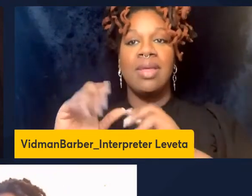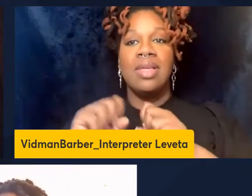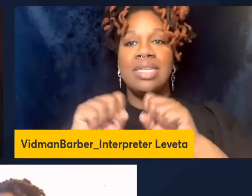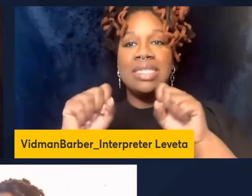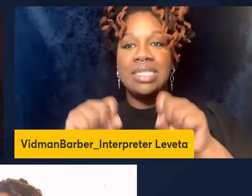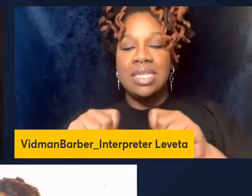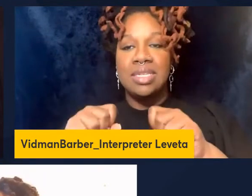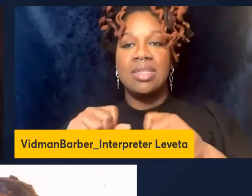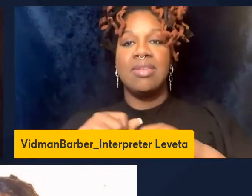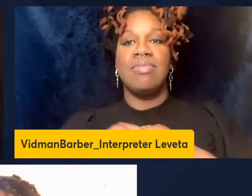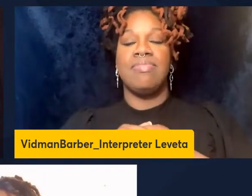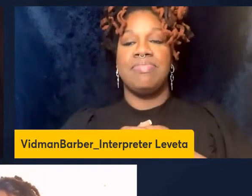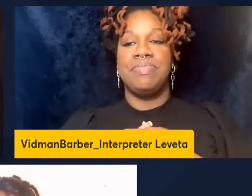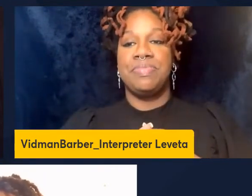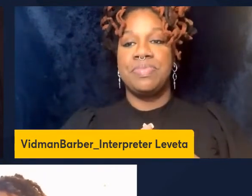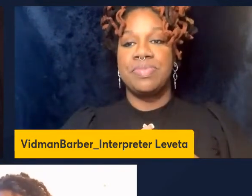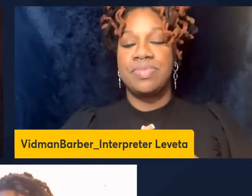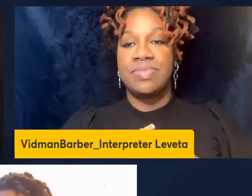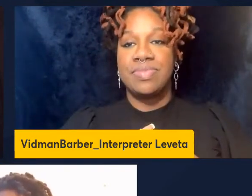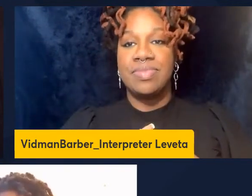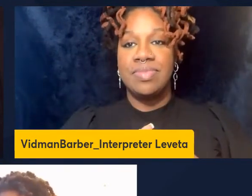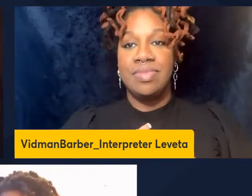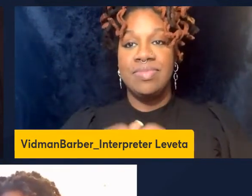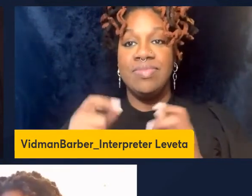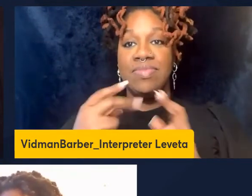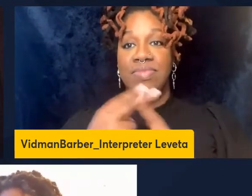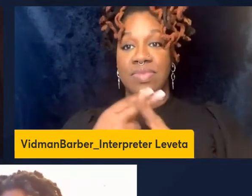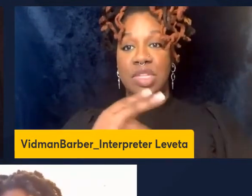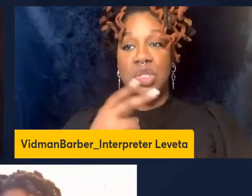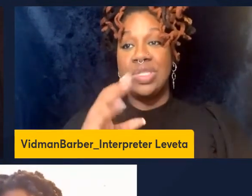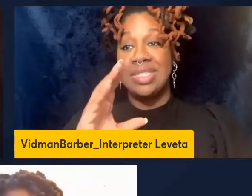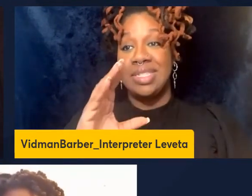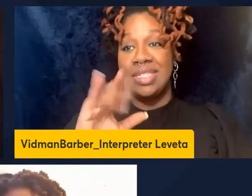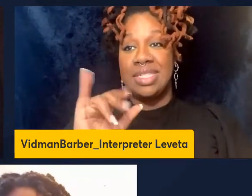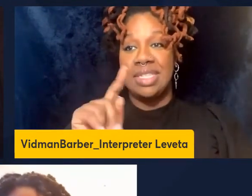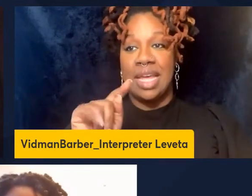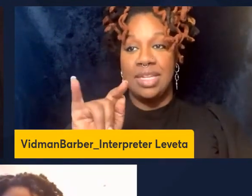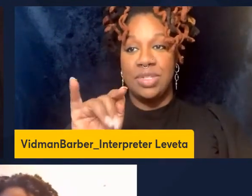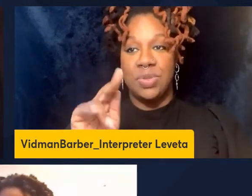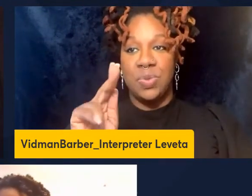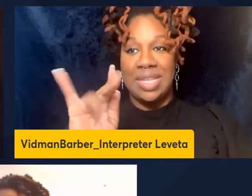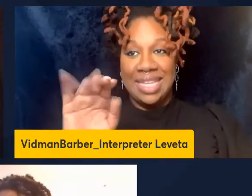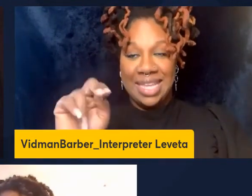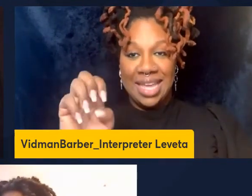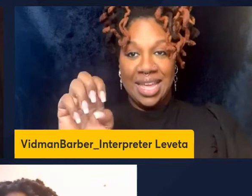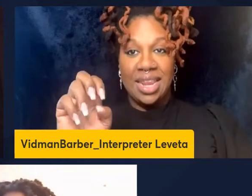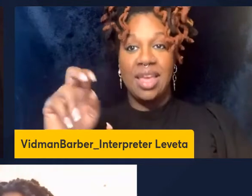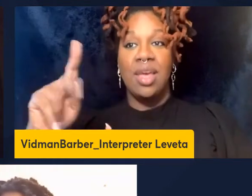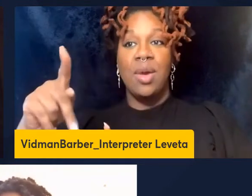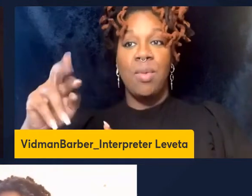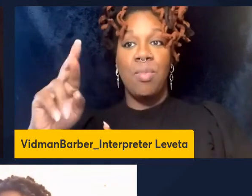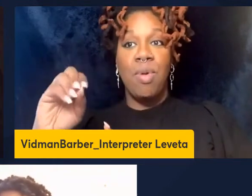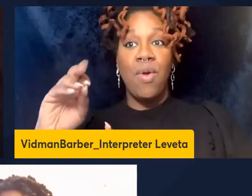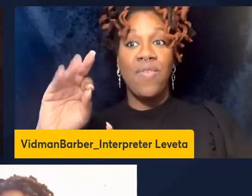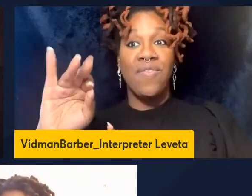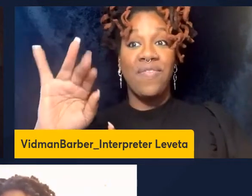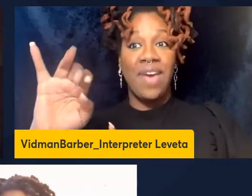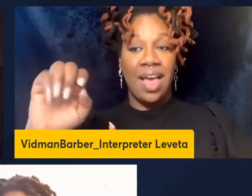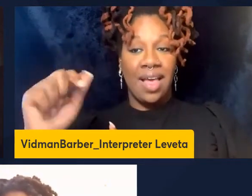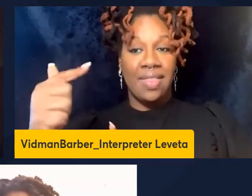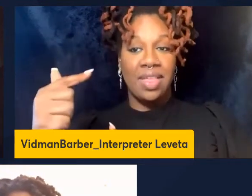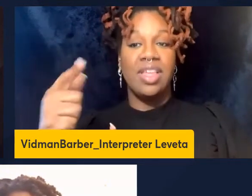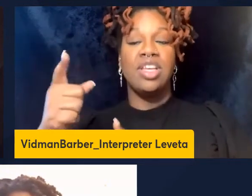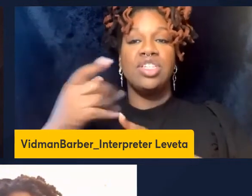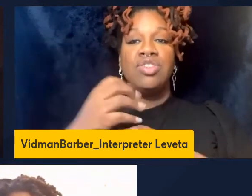transgenic mouse models, cytokine profiling, and flow cytometry. Dr. Nicholas received a PhD in biochemistry